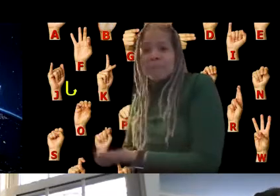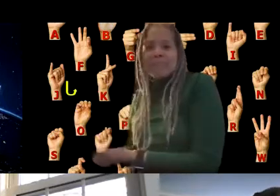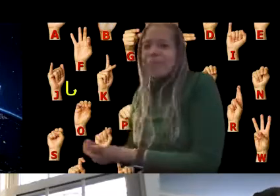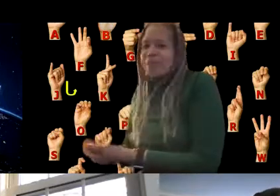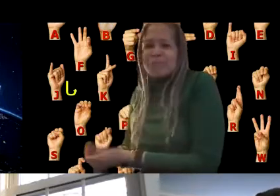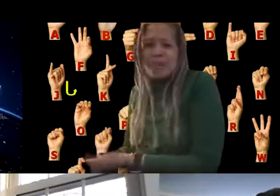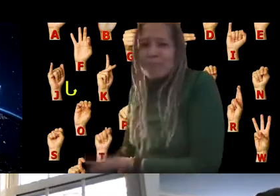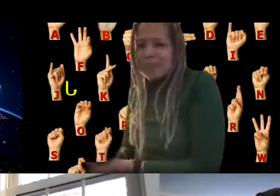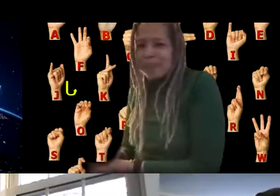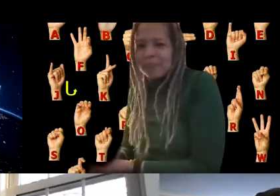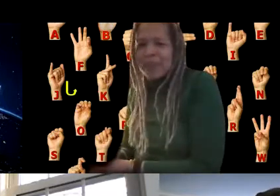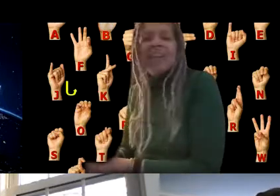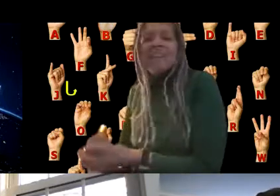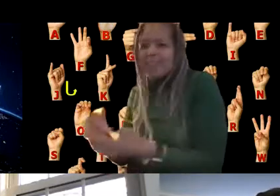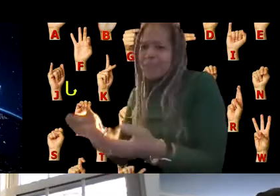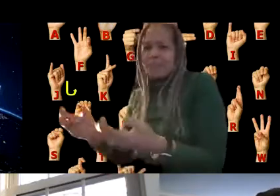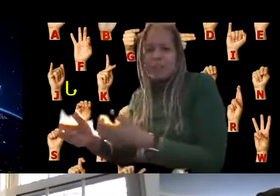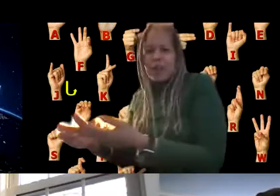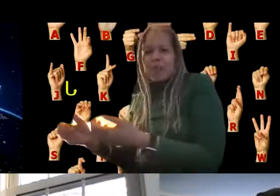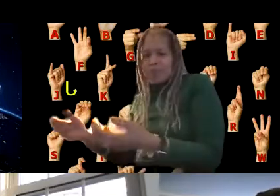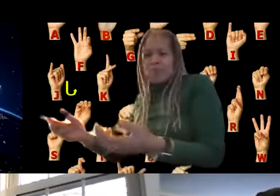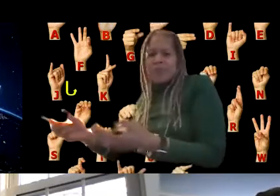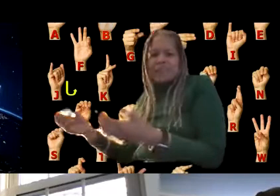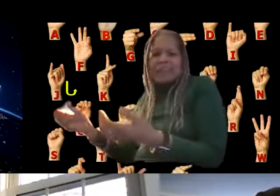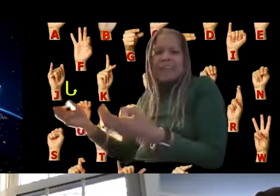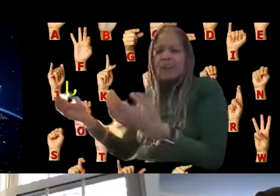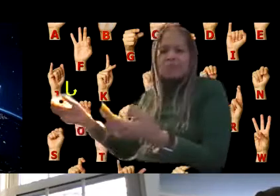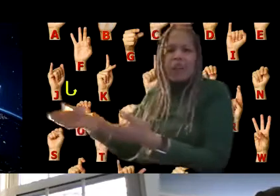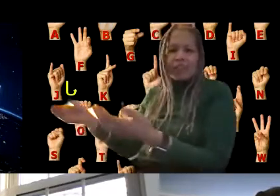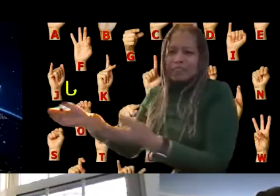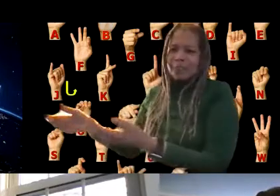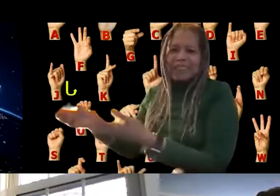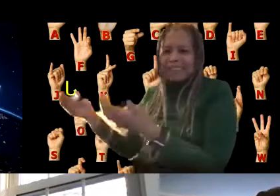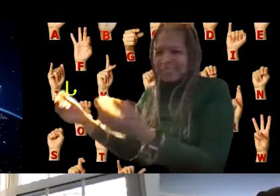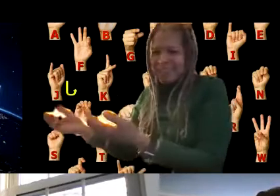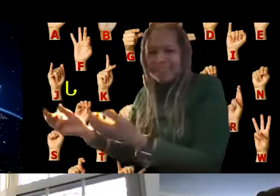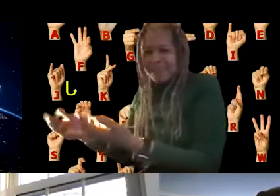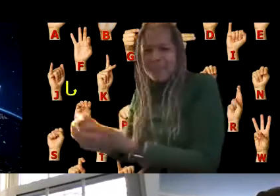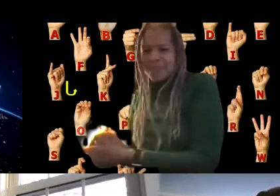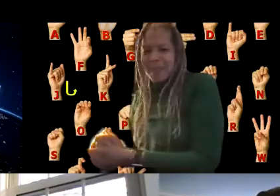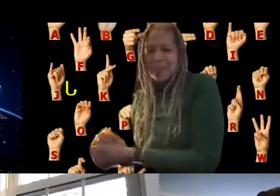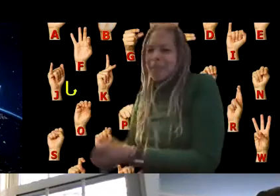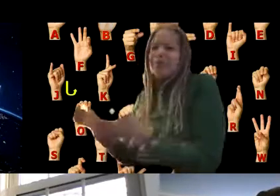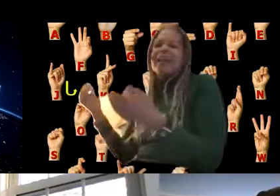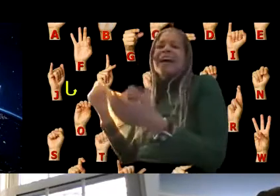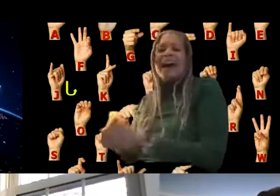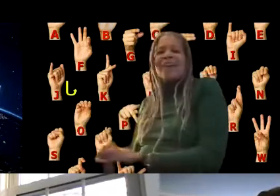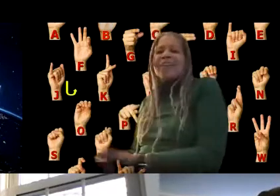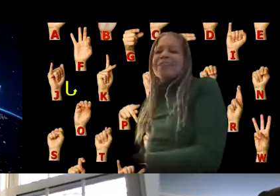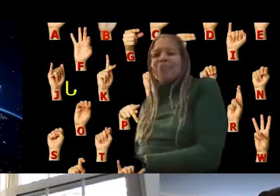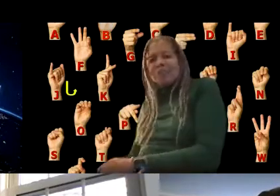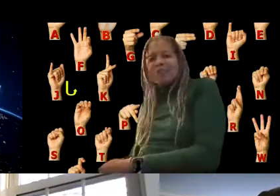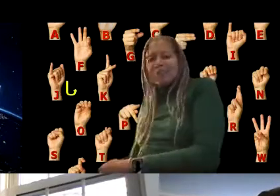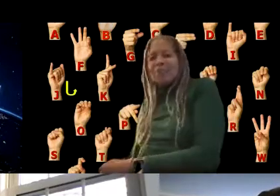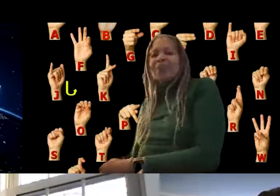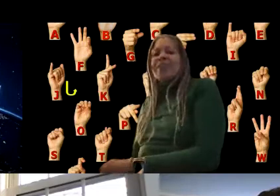home something you're not prepared for. Like, you know, the dog bringing you in a snake or a frog or something like that. This thing has come home and you're not prepared for it. How in